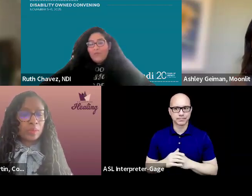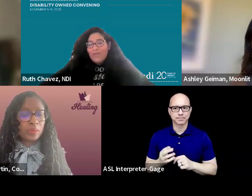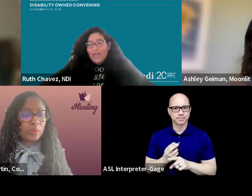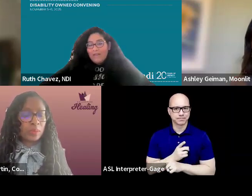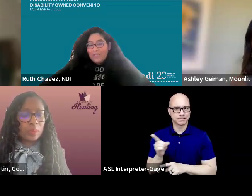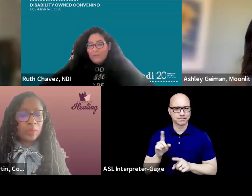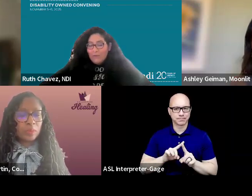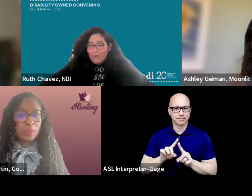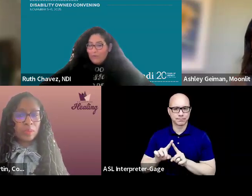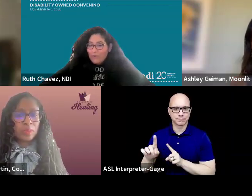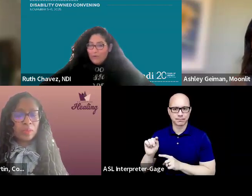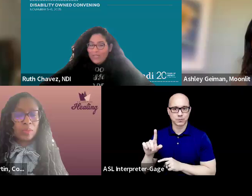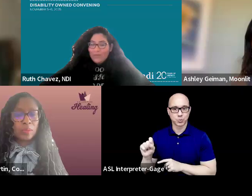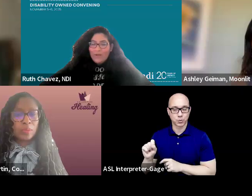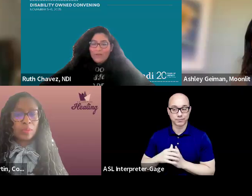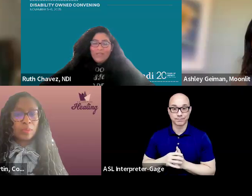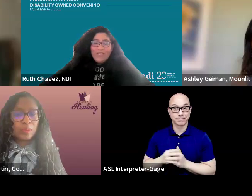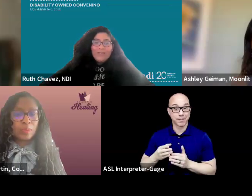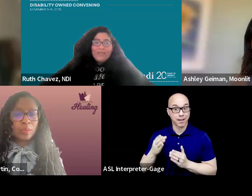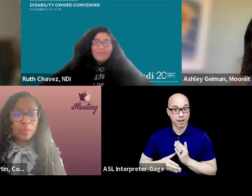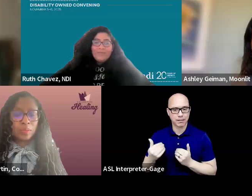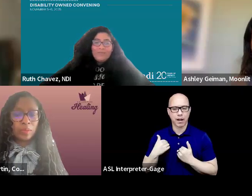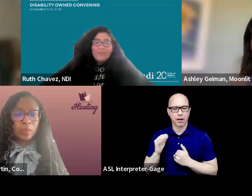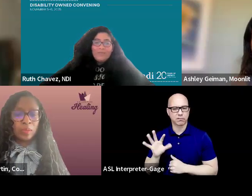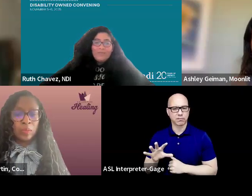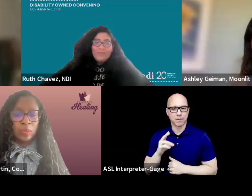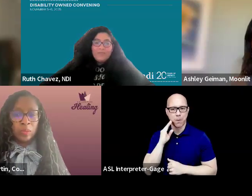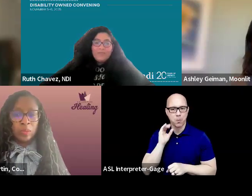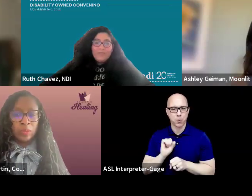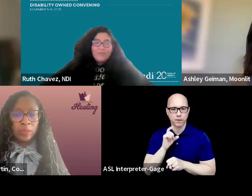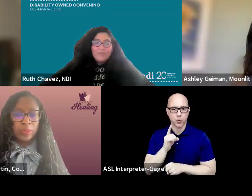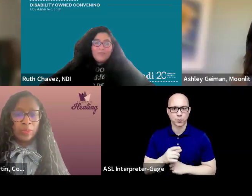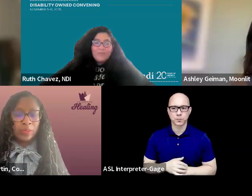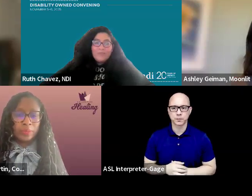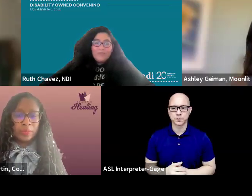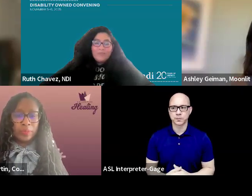very end, we have some homework for you as well.